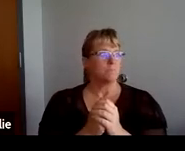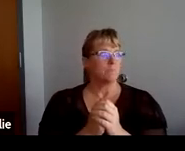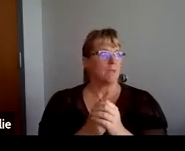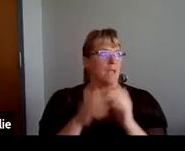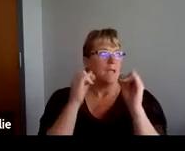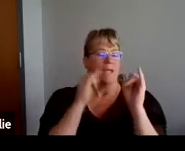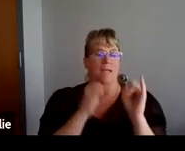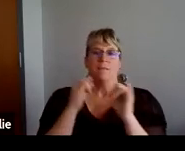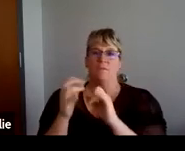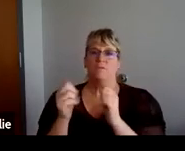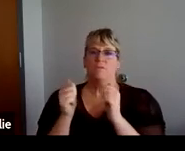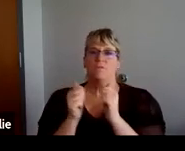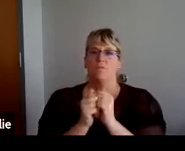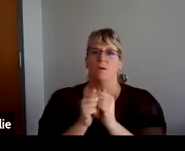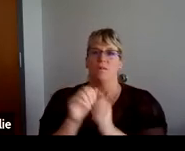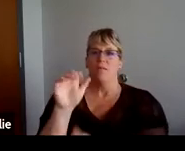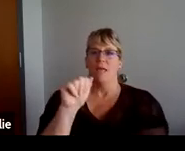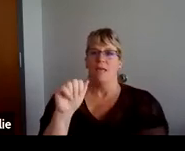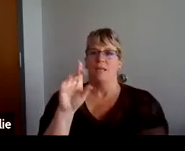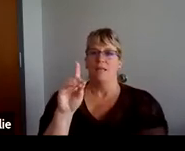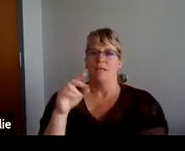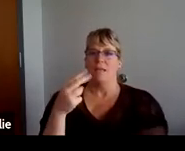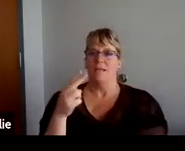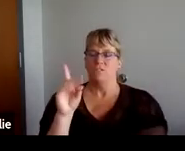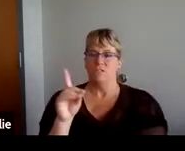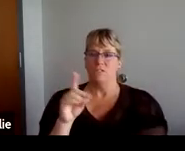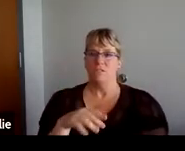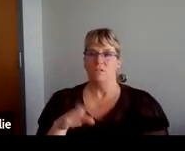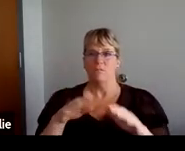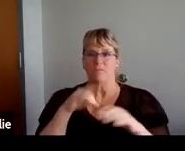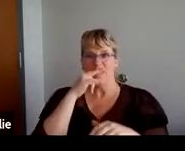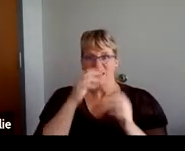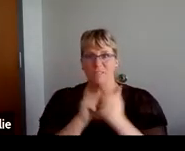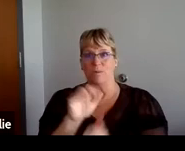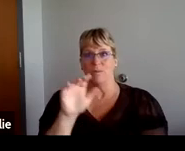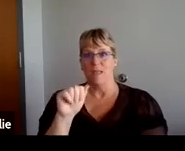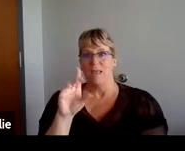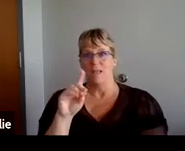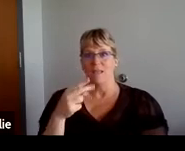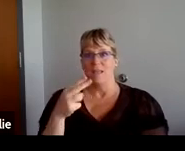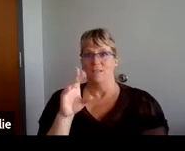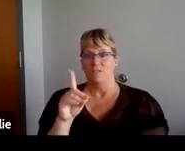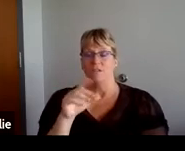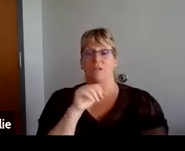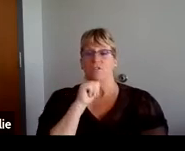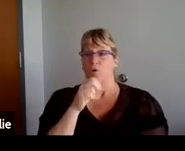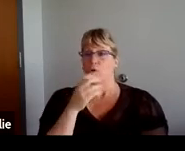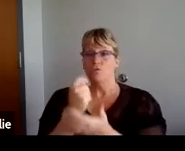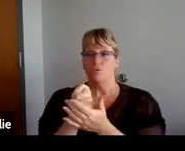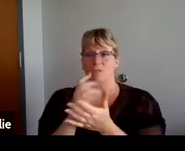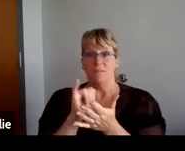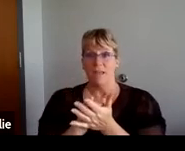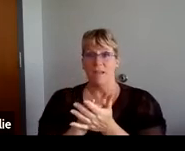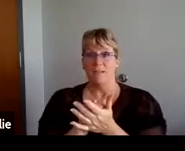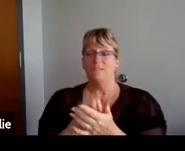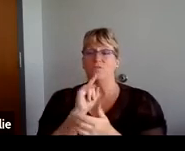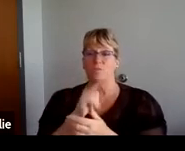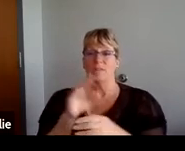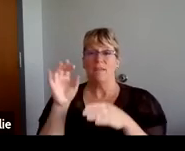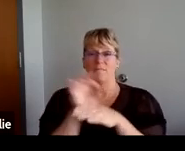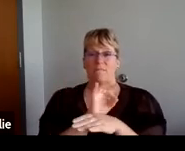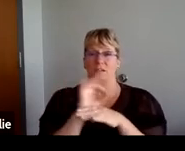Individuals with ADHD, our kids with ADHD, when we don't treat that ADHD, which is really a function of